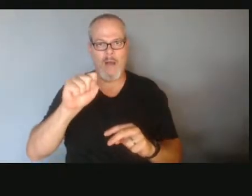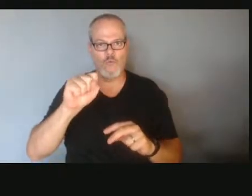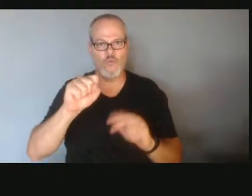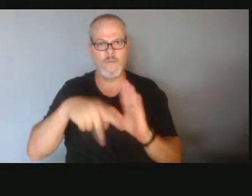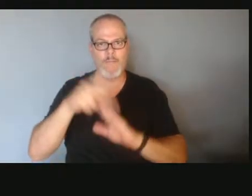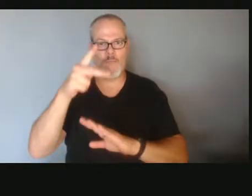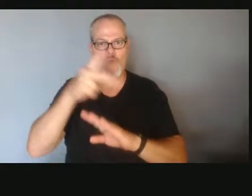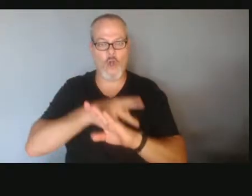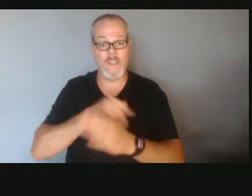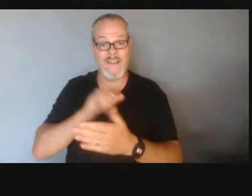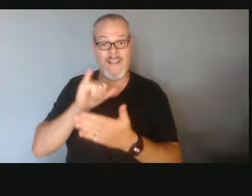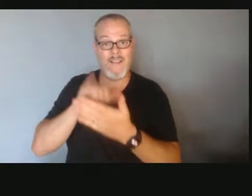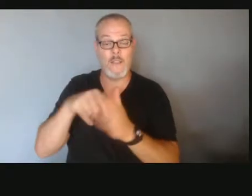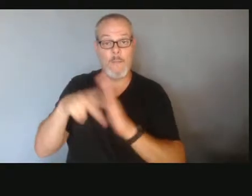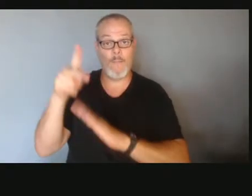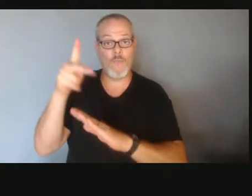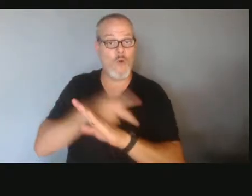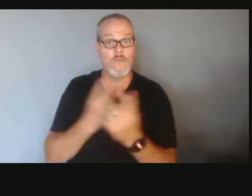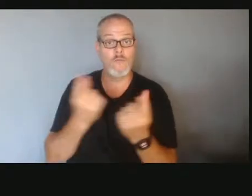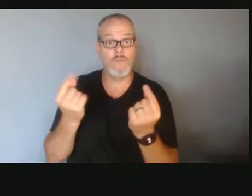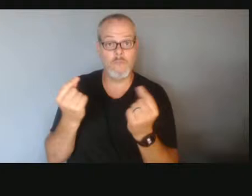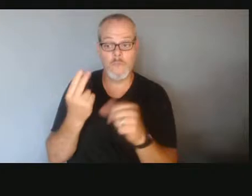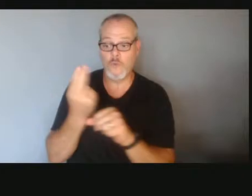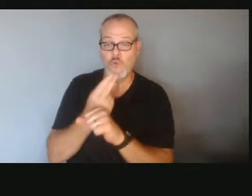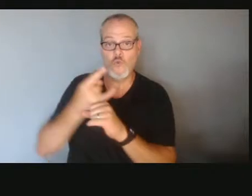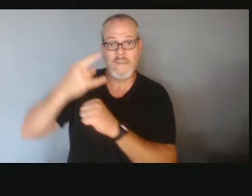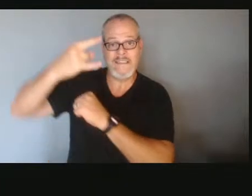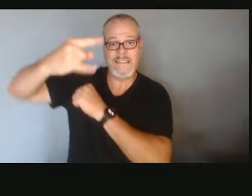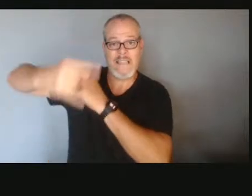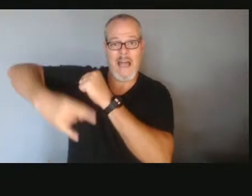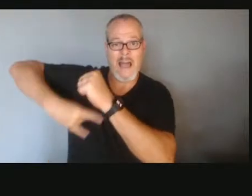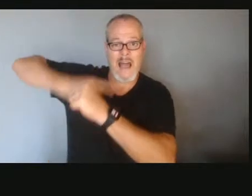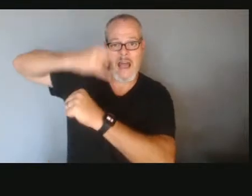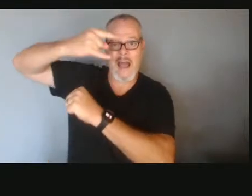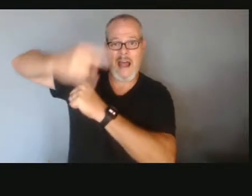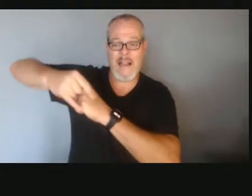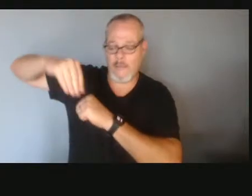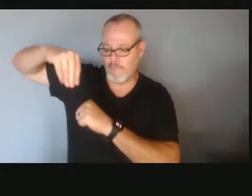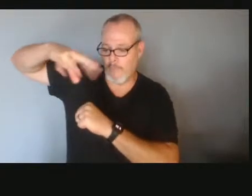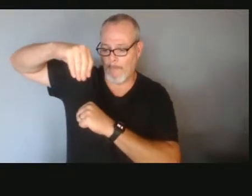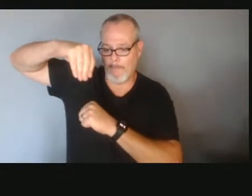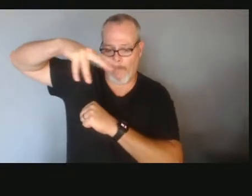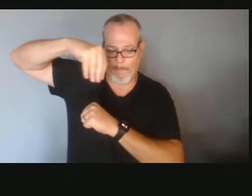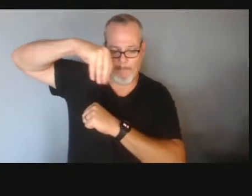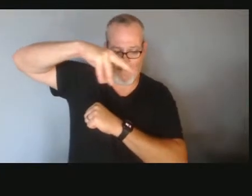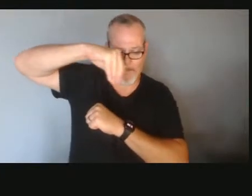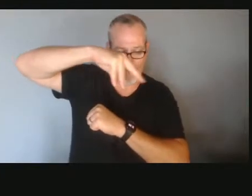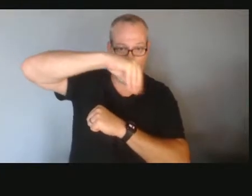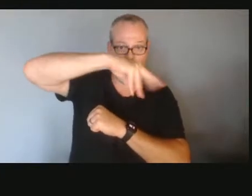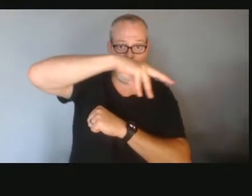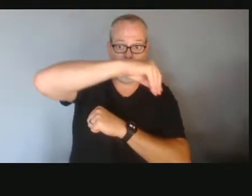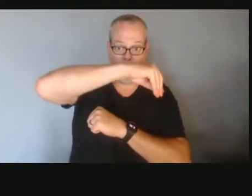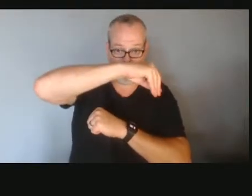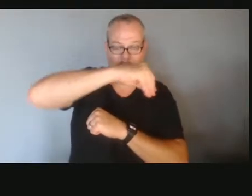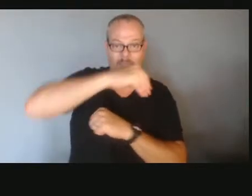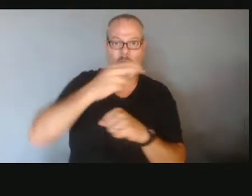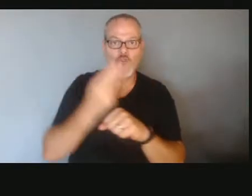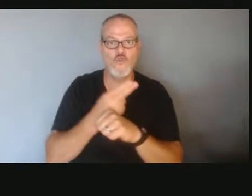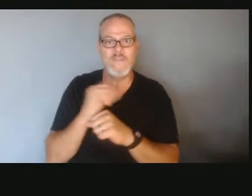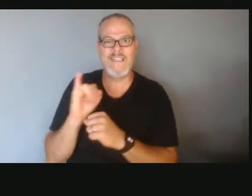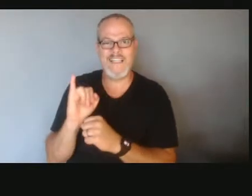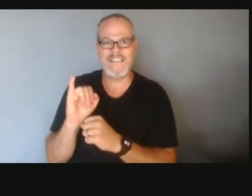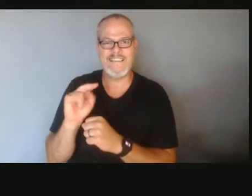that's capturing these satellite passes of Kīlauea volcano and using INSAR, which